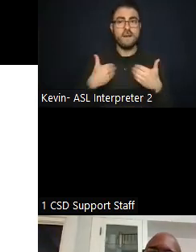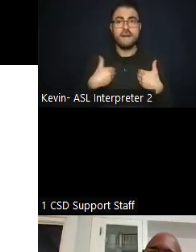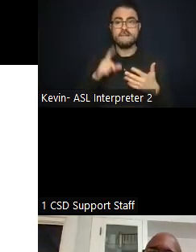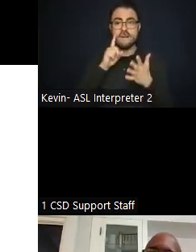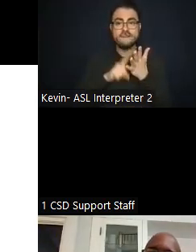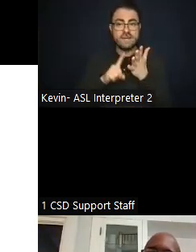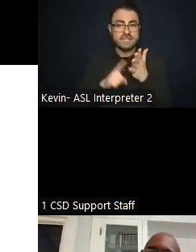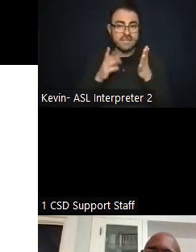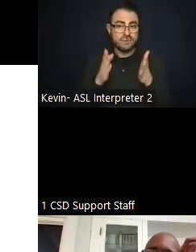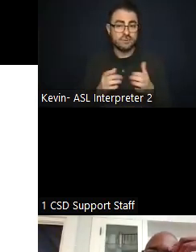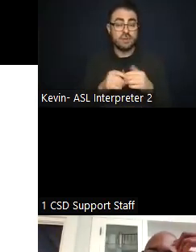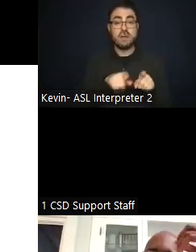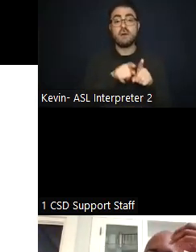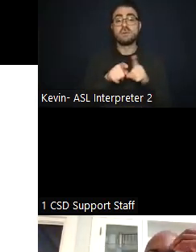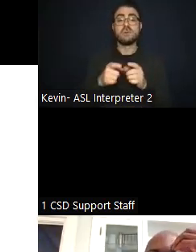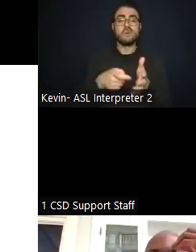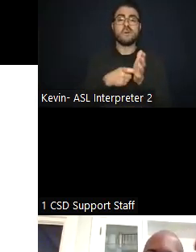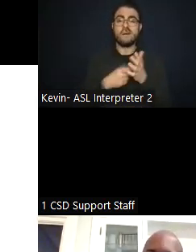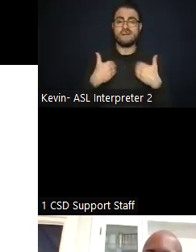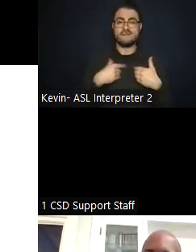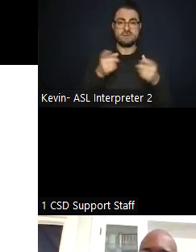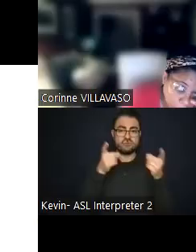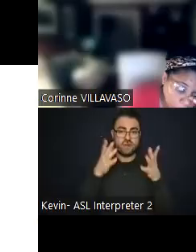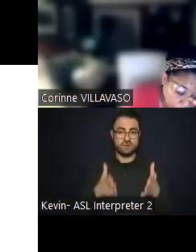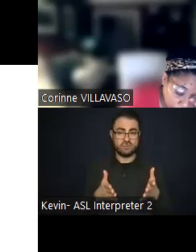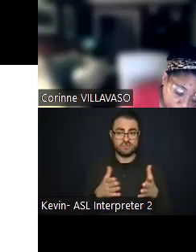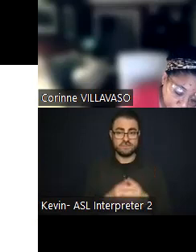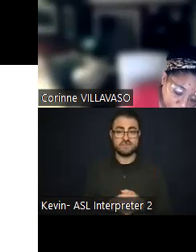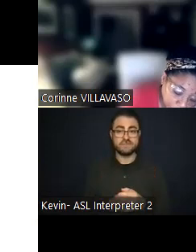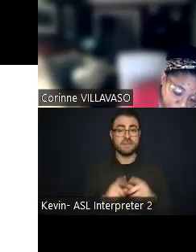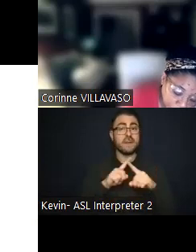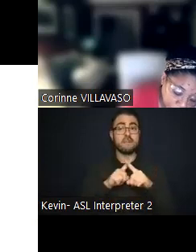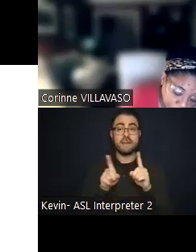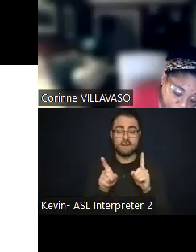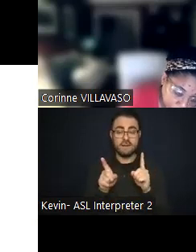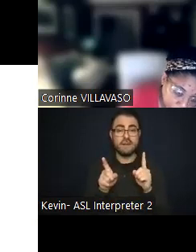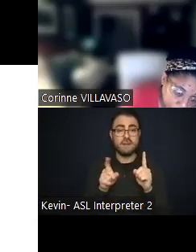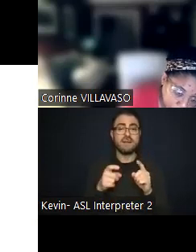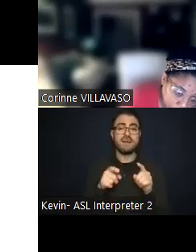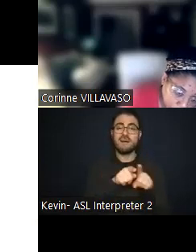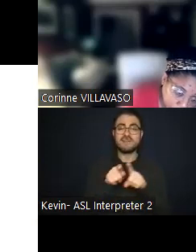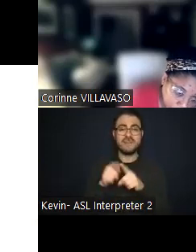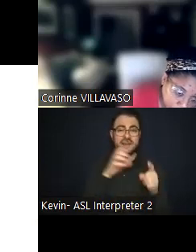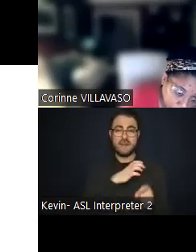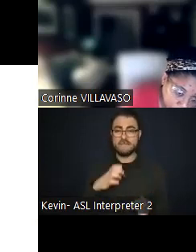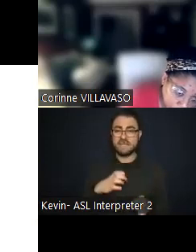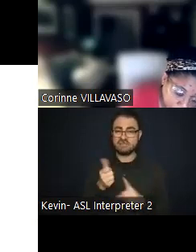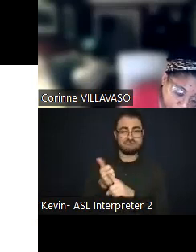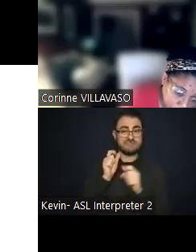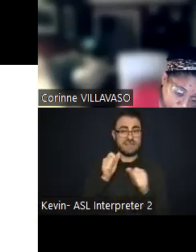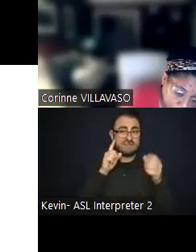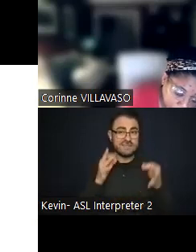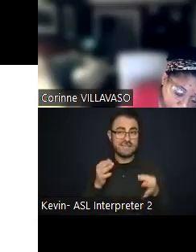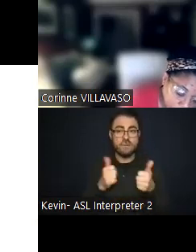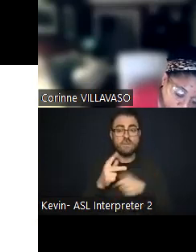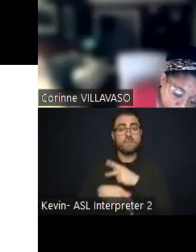it's required that there is a director. Beyond that, you know, the commission can decide, you know, what other types of staff, and there's a lot of